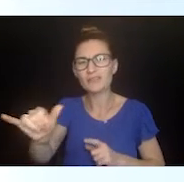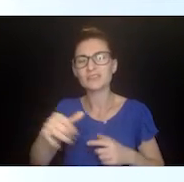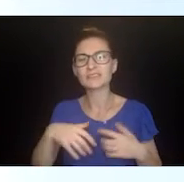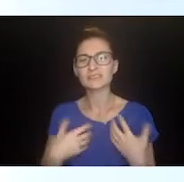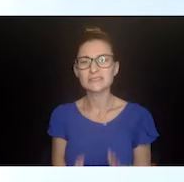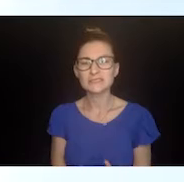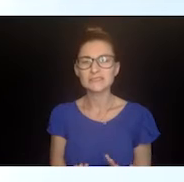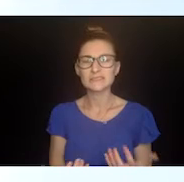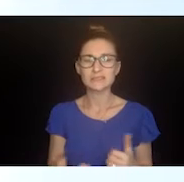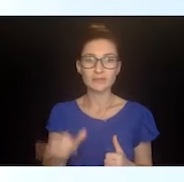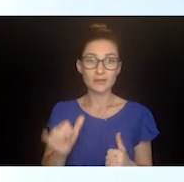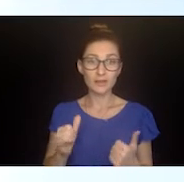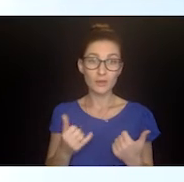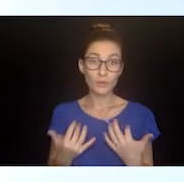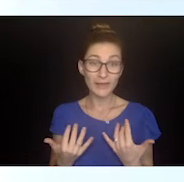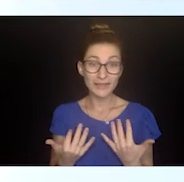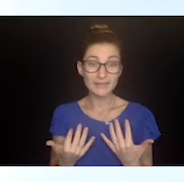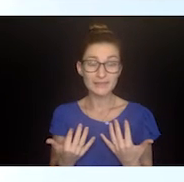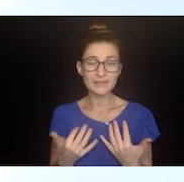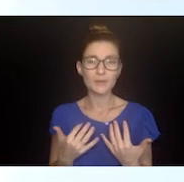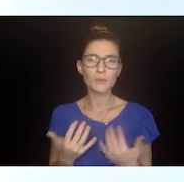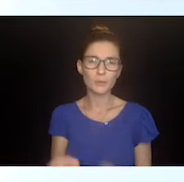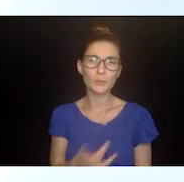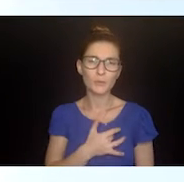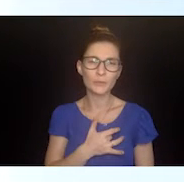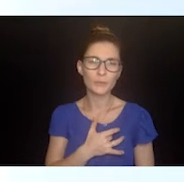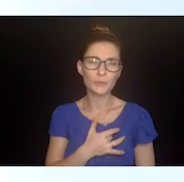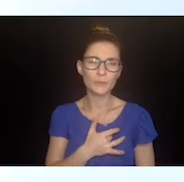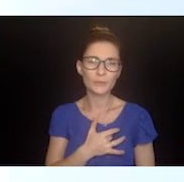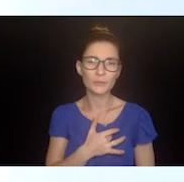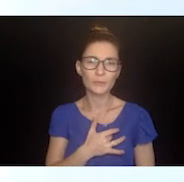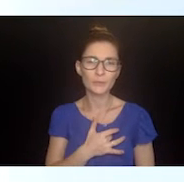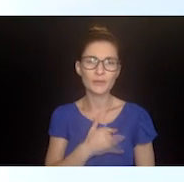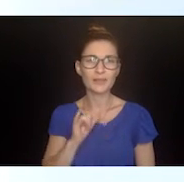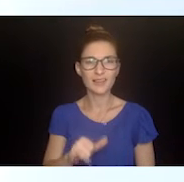And there was such a weight with that.